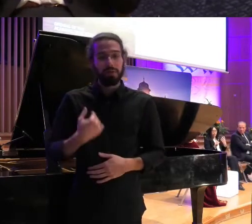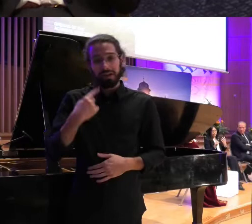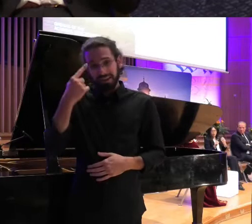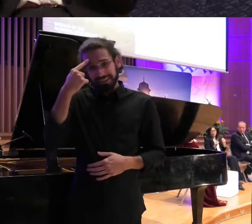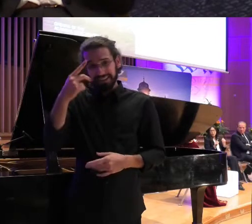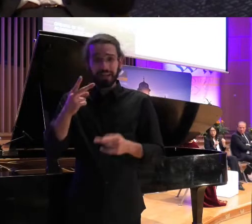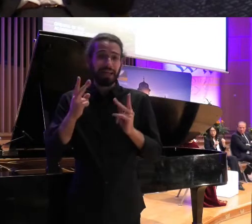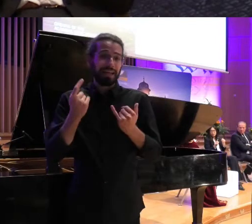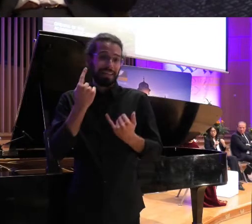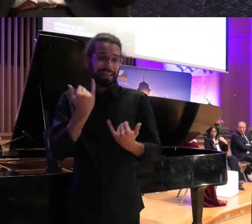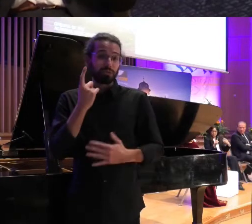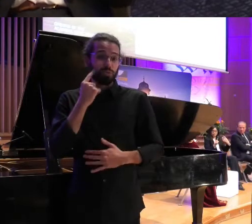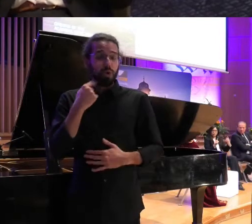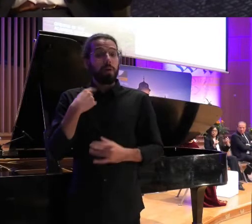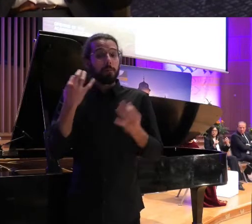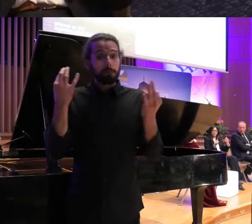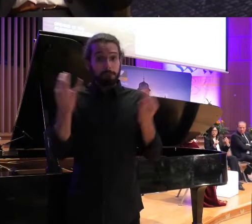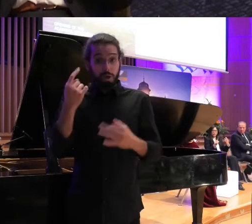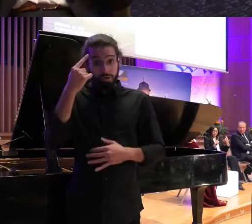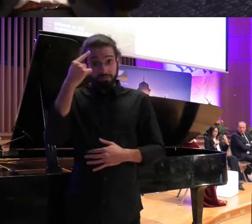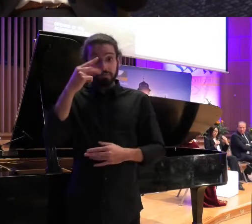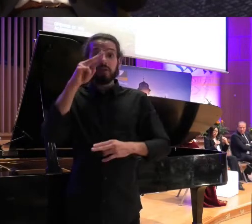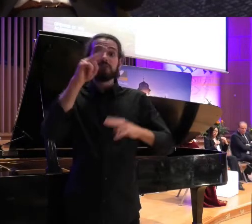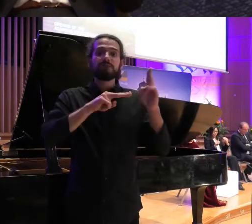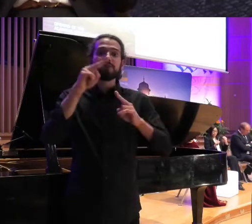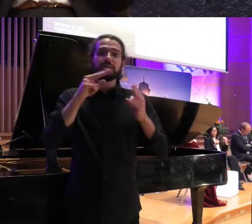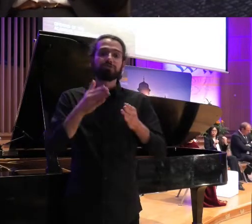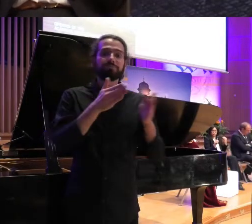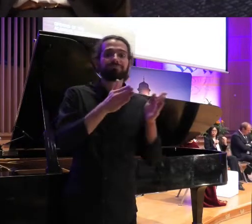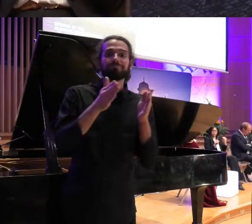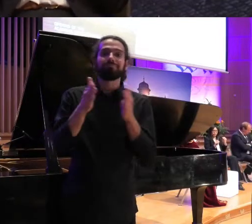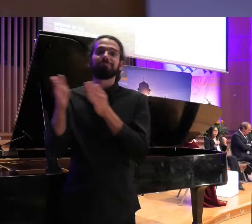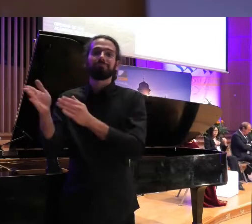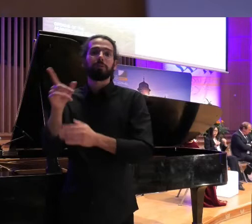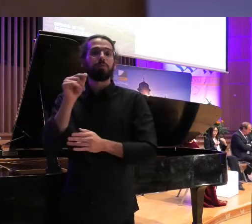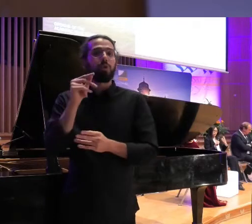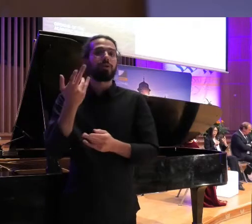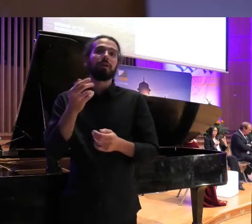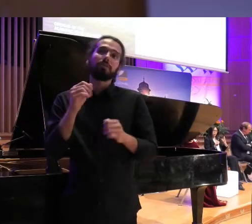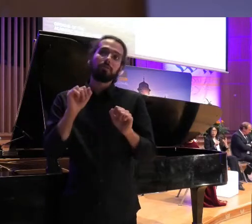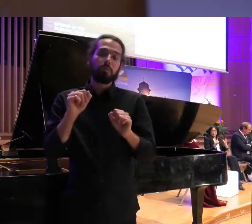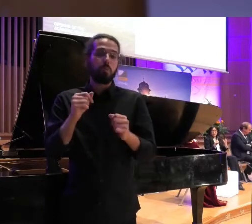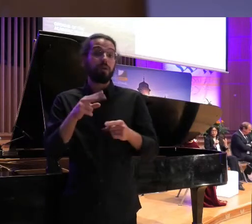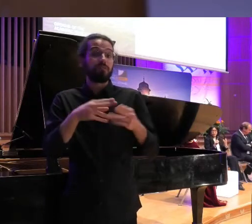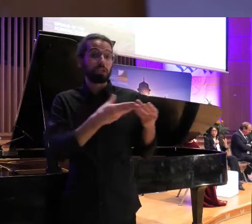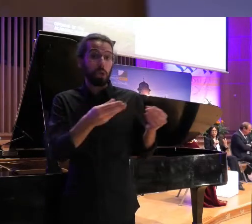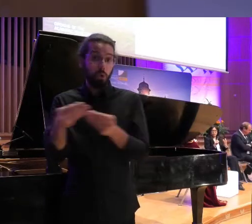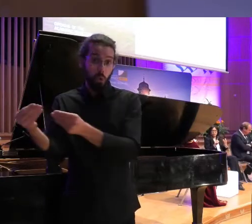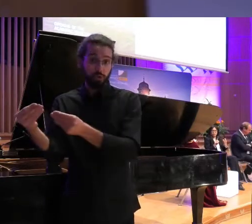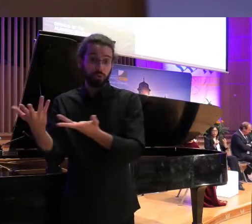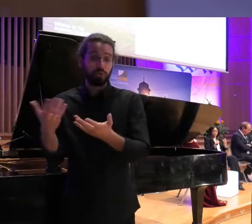should start thinking about a different agenda which has a different approach, which is more about mindset